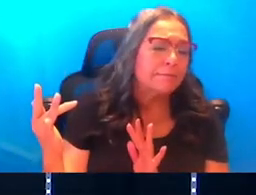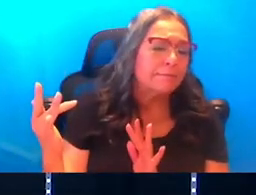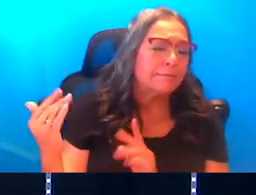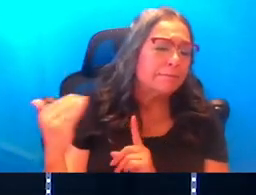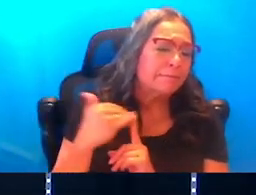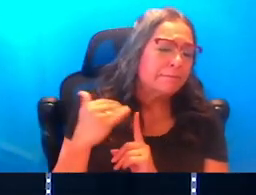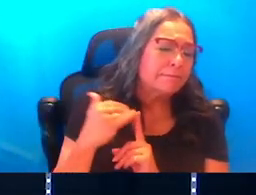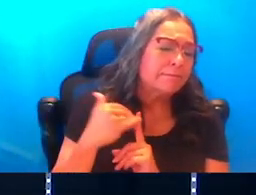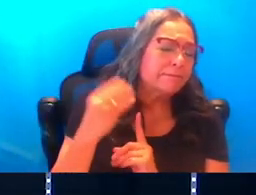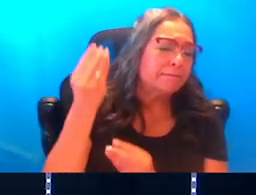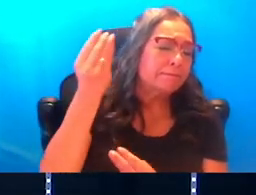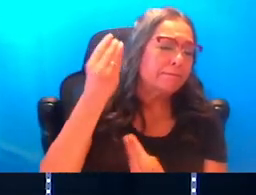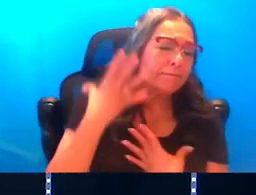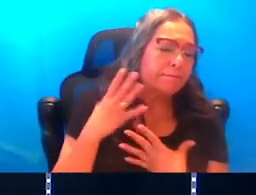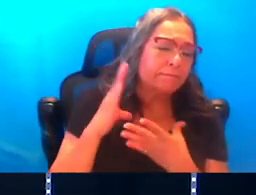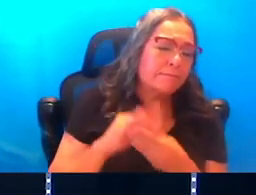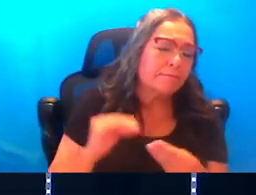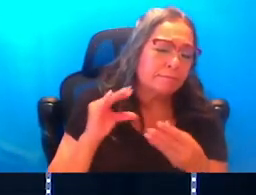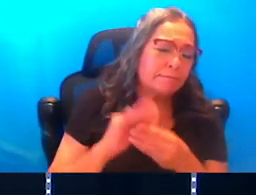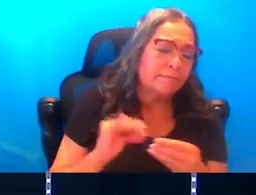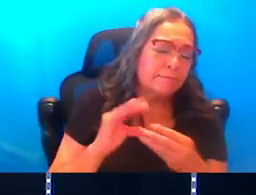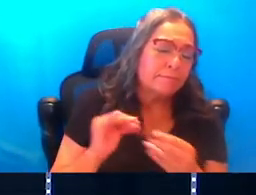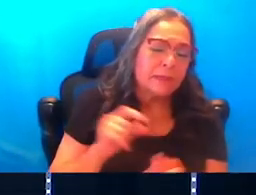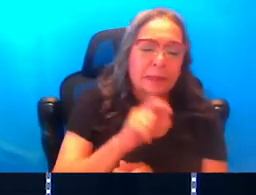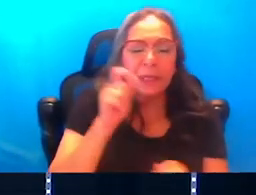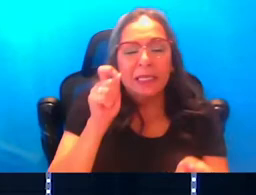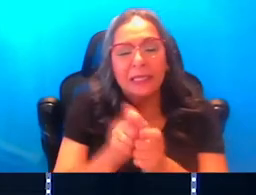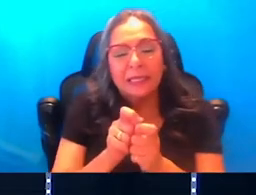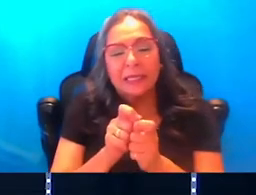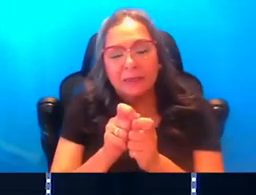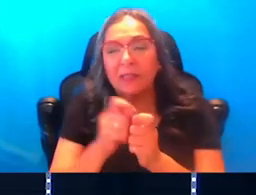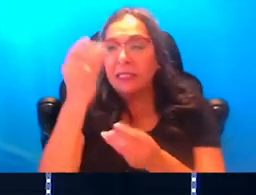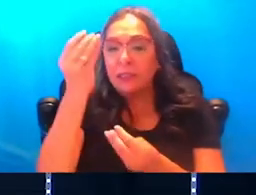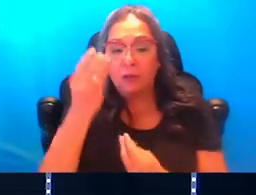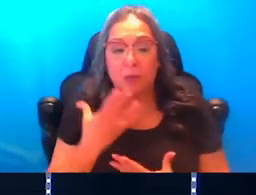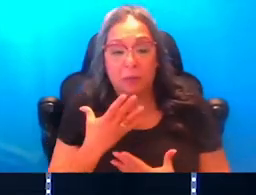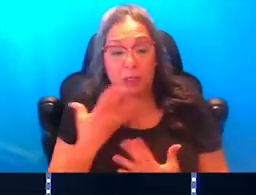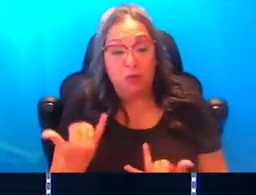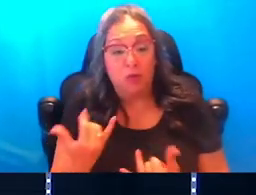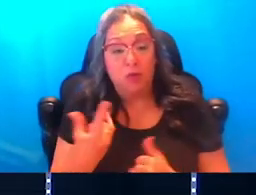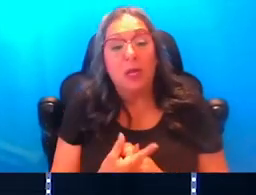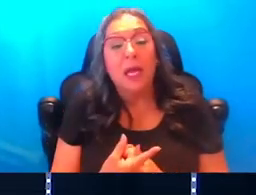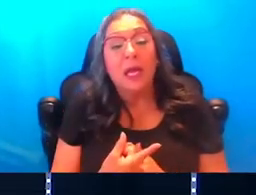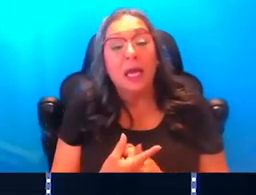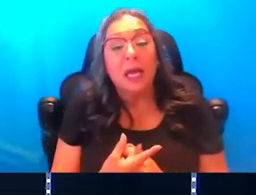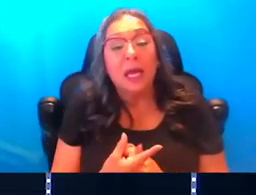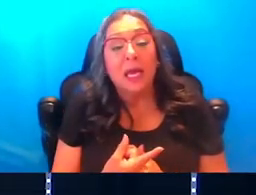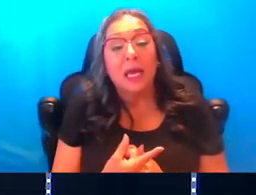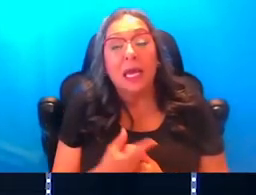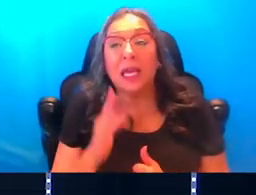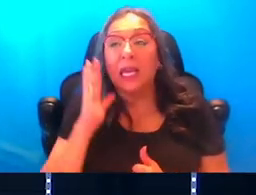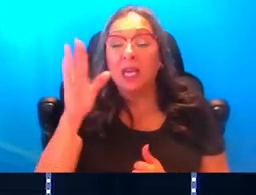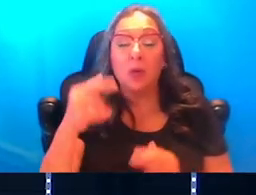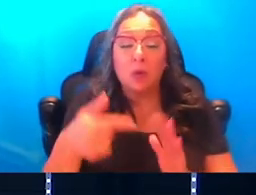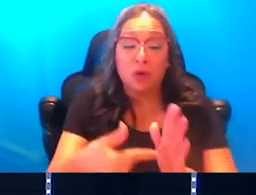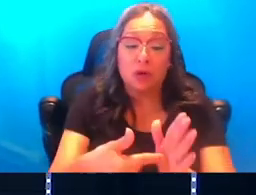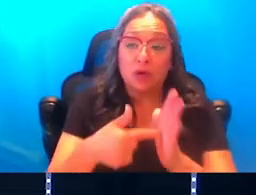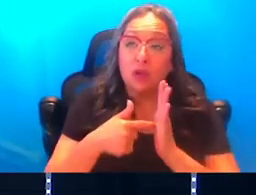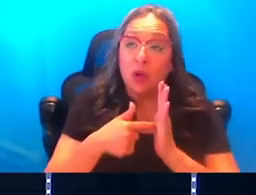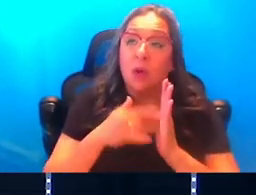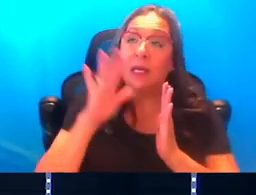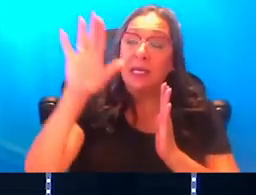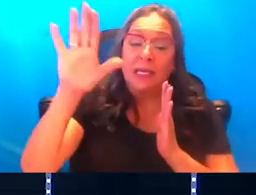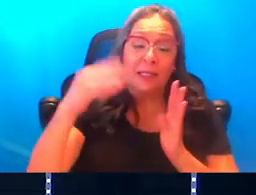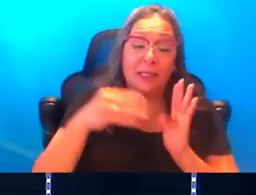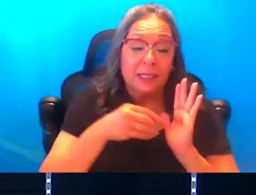message to me, and specifically let me know that today he was going to show his power in our midst. And